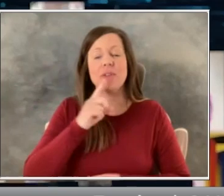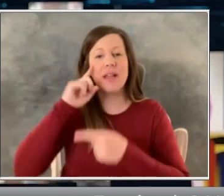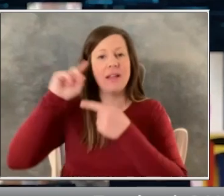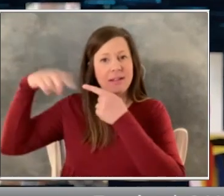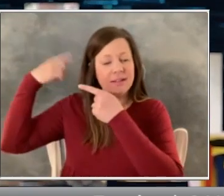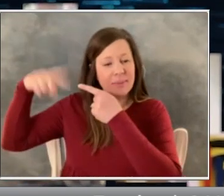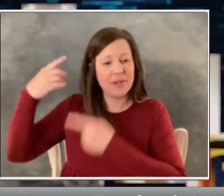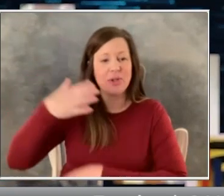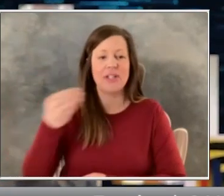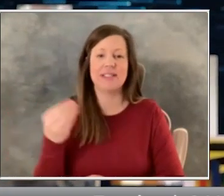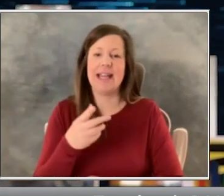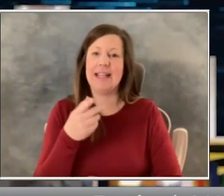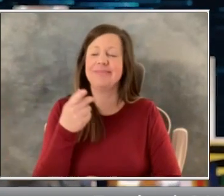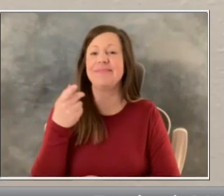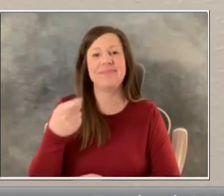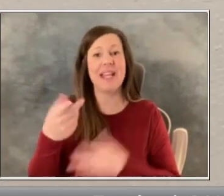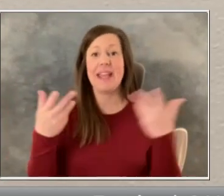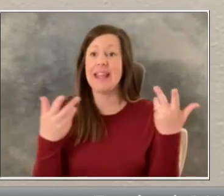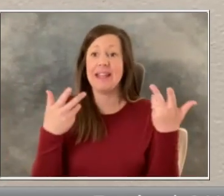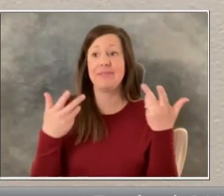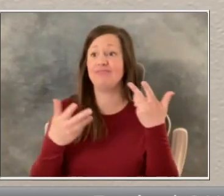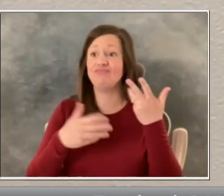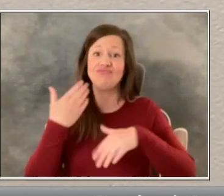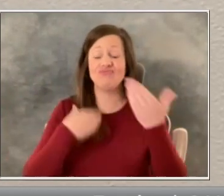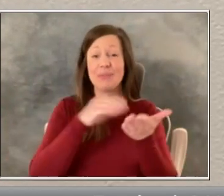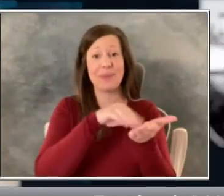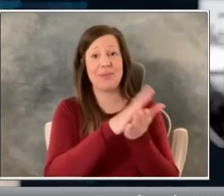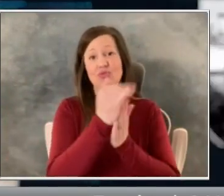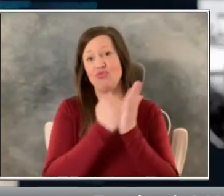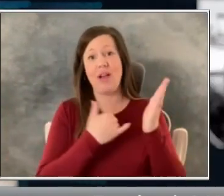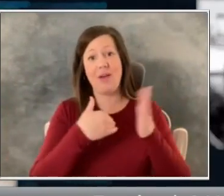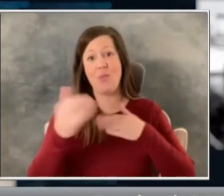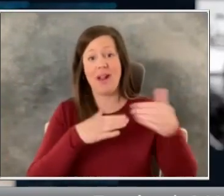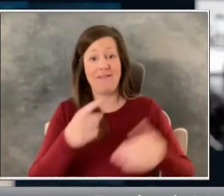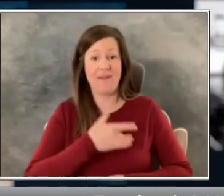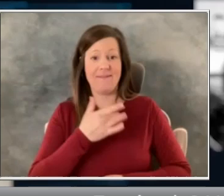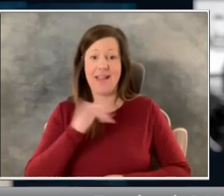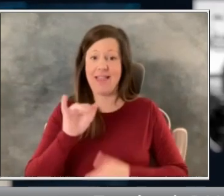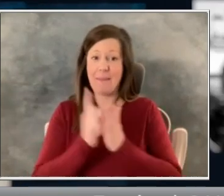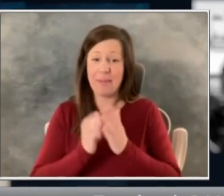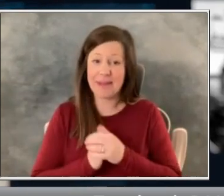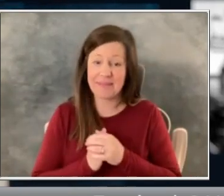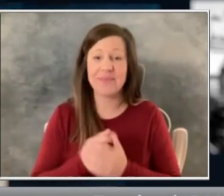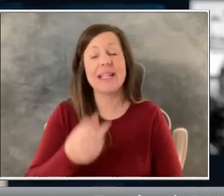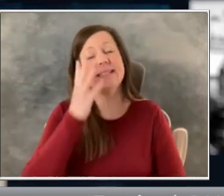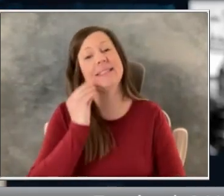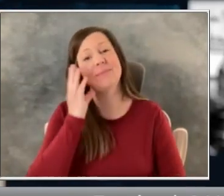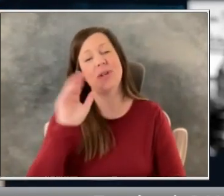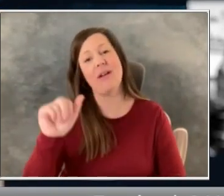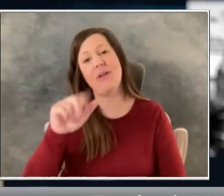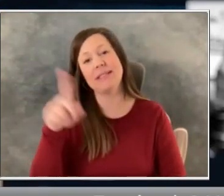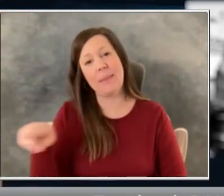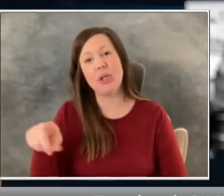just processes what he feels at that moment. Like the millions of others traveling the Alzheimer's road, Carlos knew very little